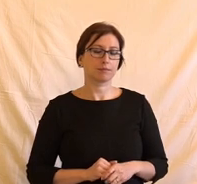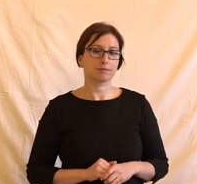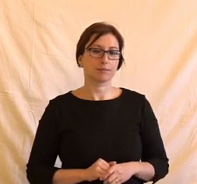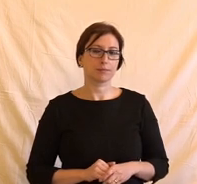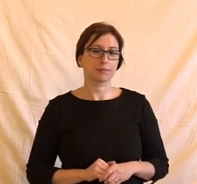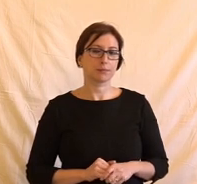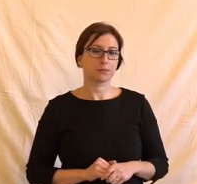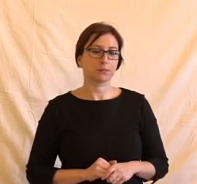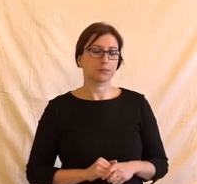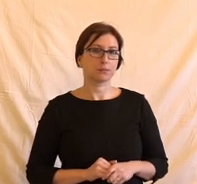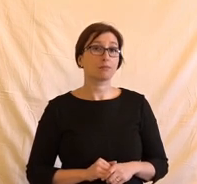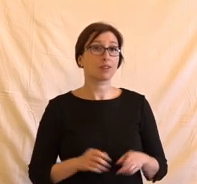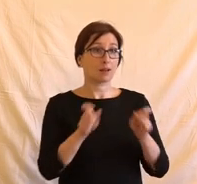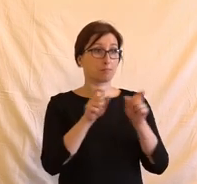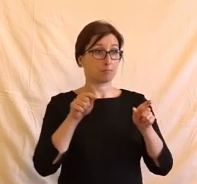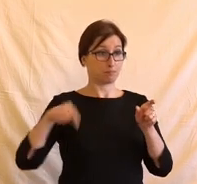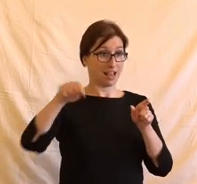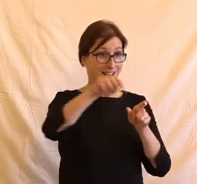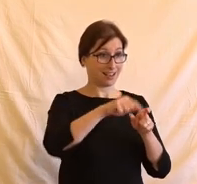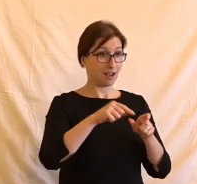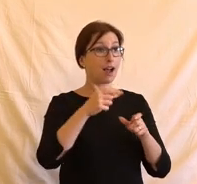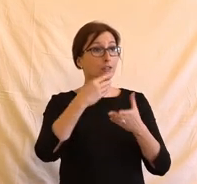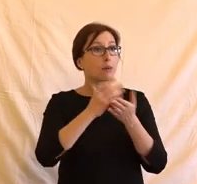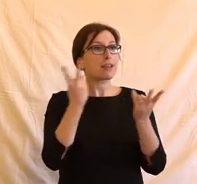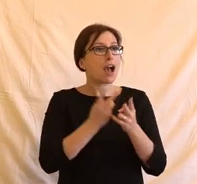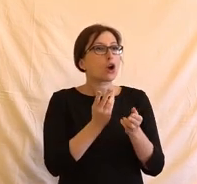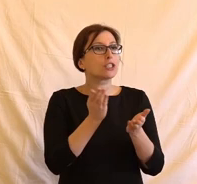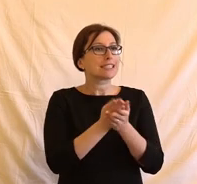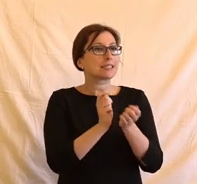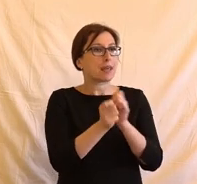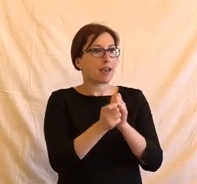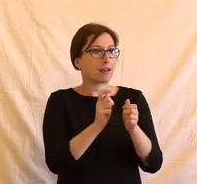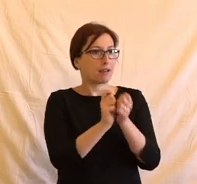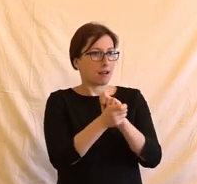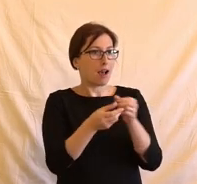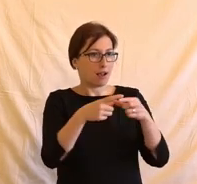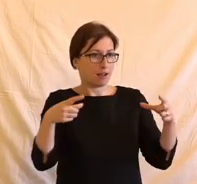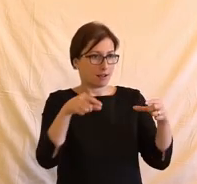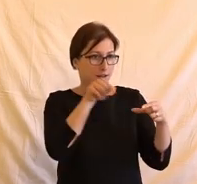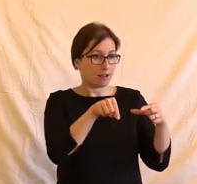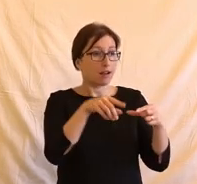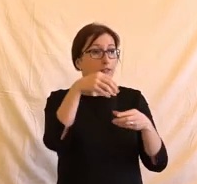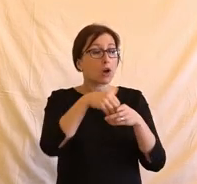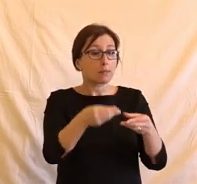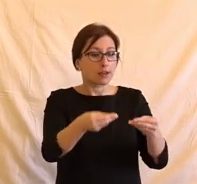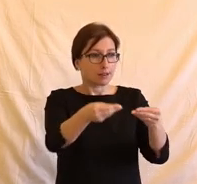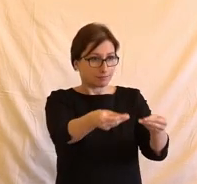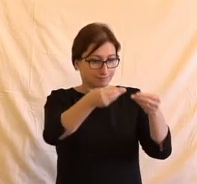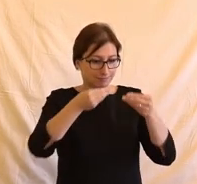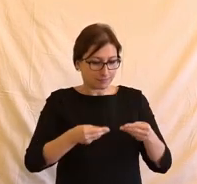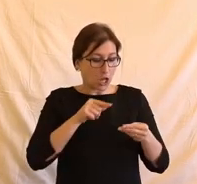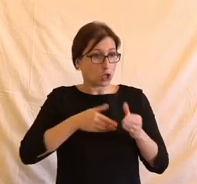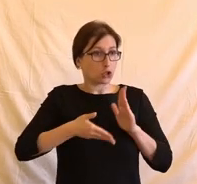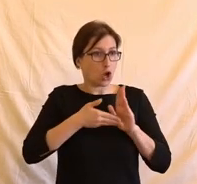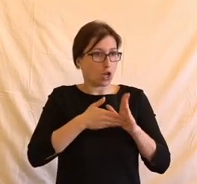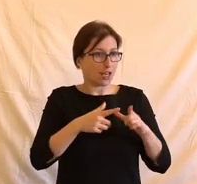go on. Banky v podstatě vydávaly směnky. Ta směnka vám říkala, že za tento